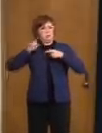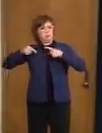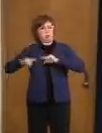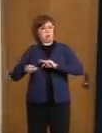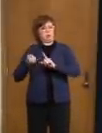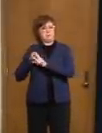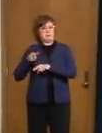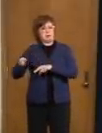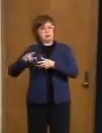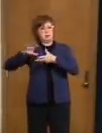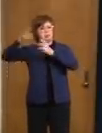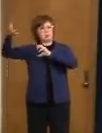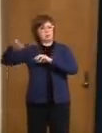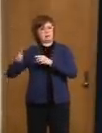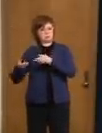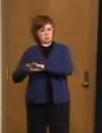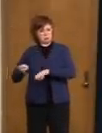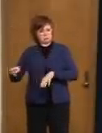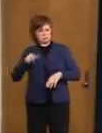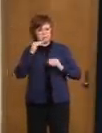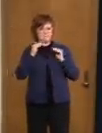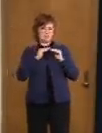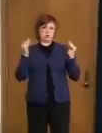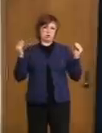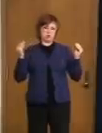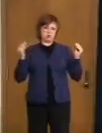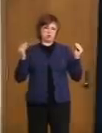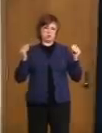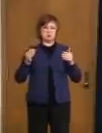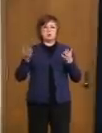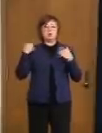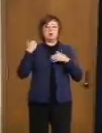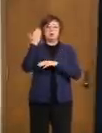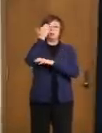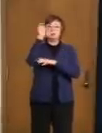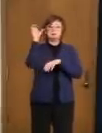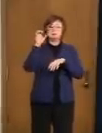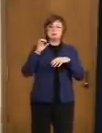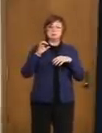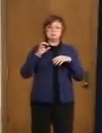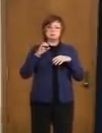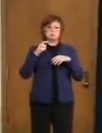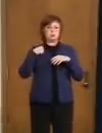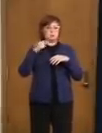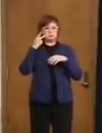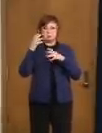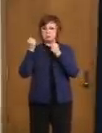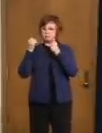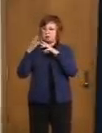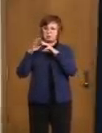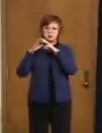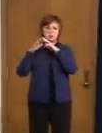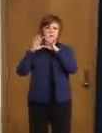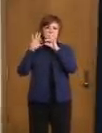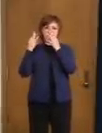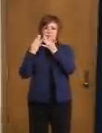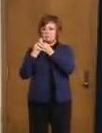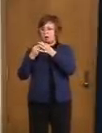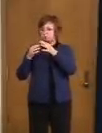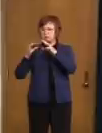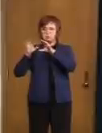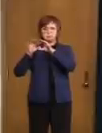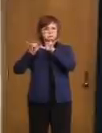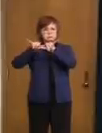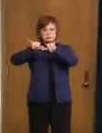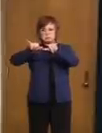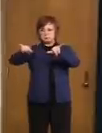gatherings. Over the holidays, all of us saw people were not meeting between households. The weather was mild. People